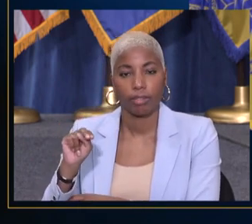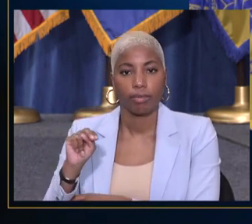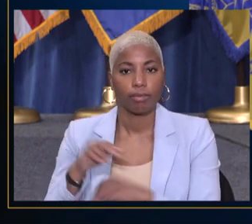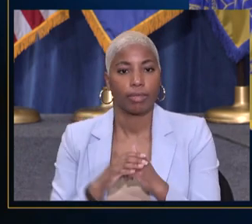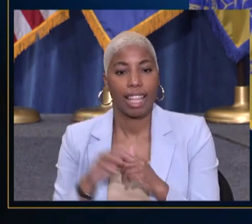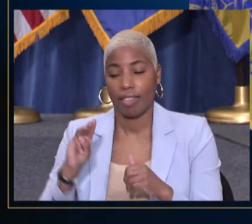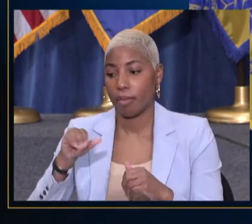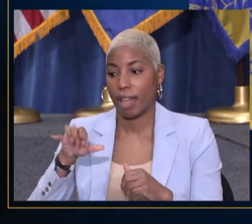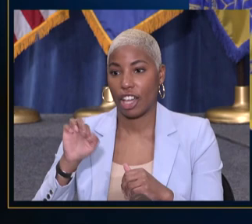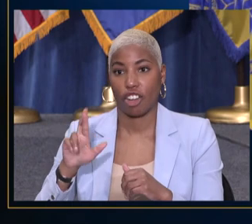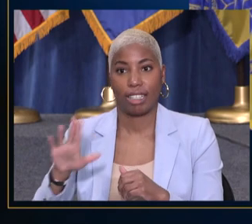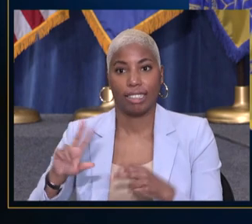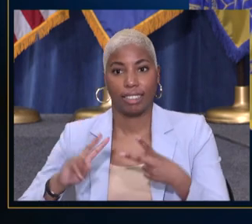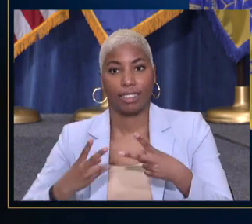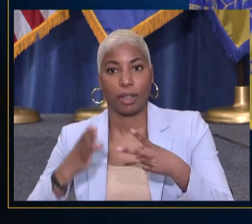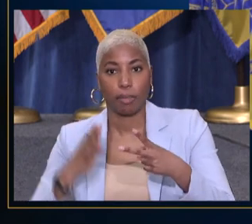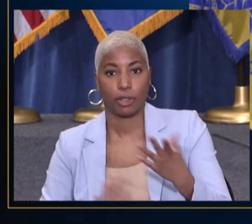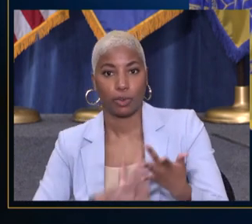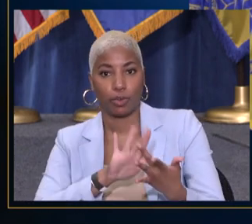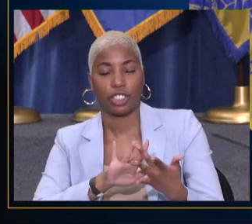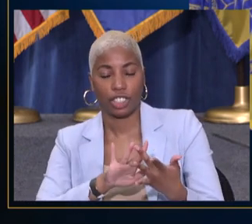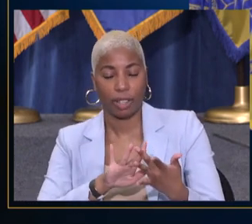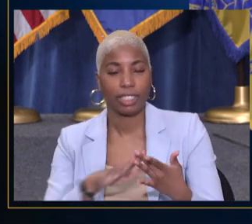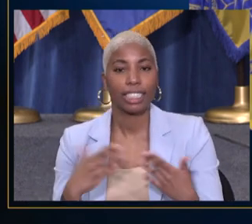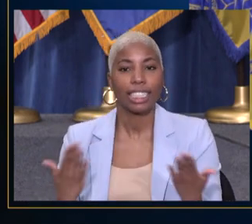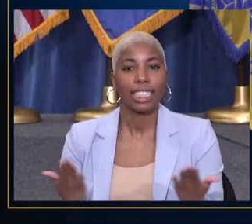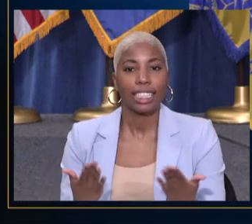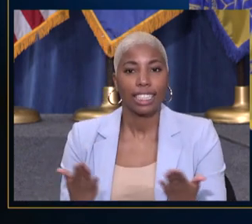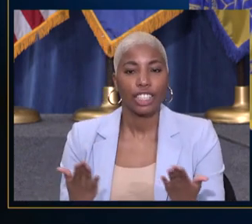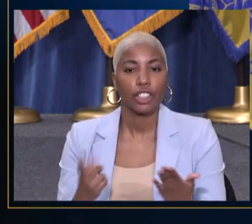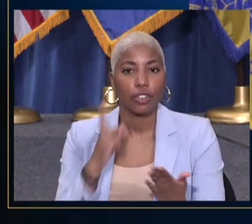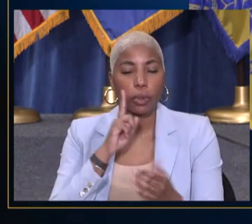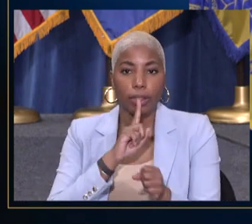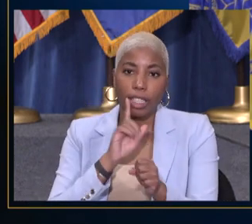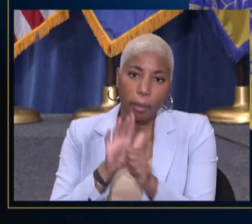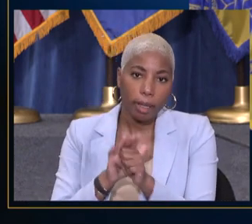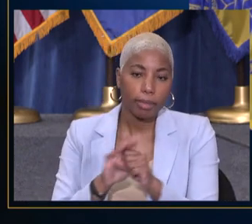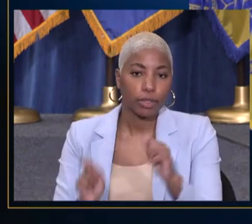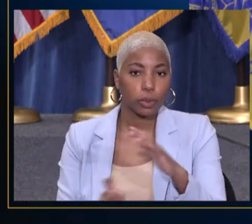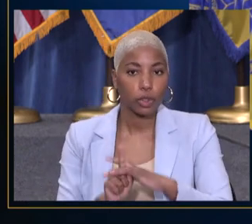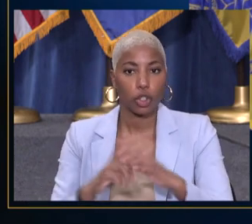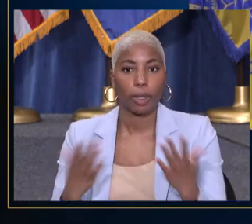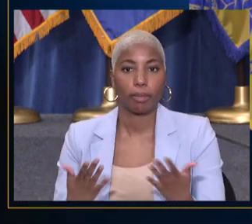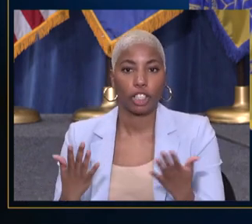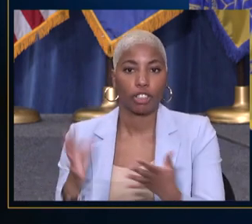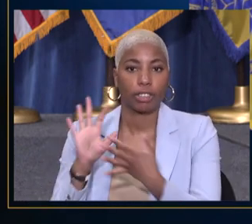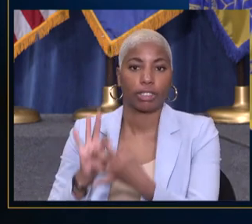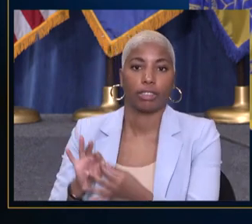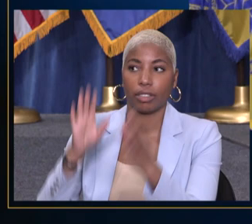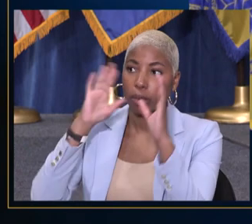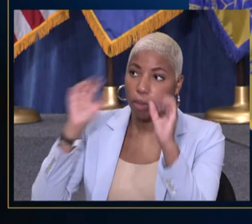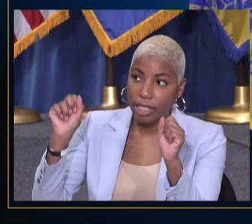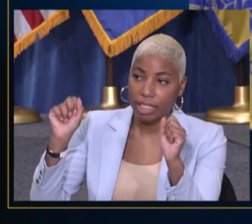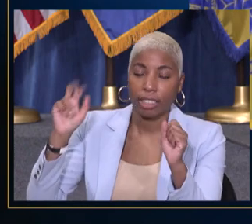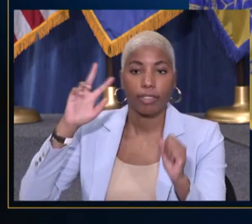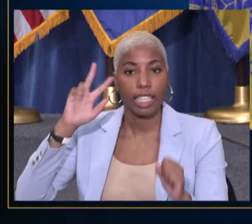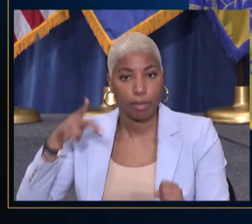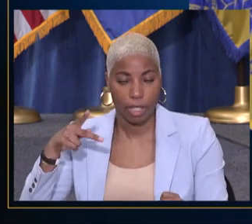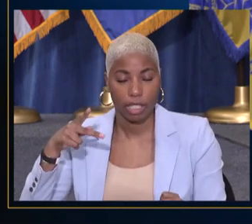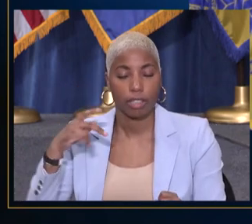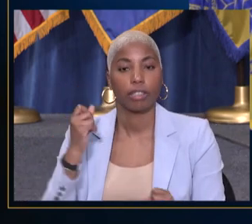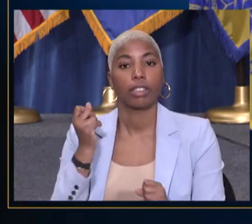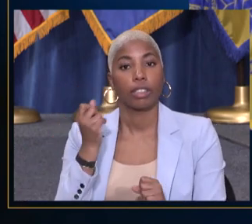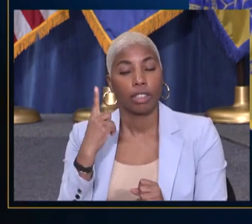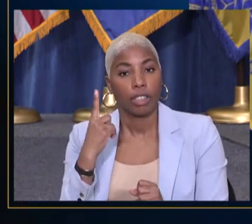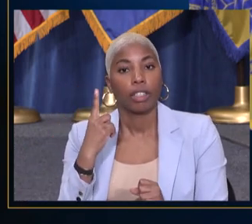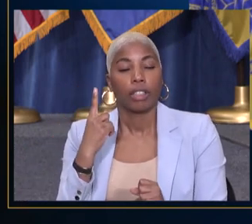out to America. He is here, and I thank him for making the commitment to be here on behalf of the president and the vice president. But more importantly, I thank